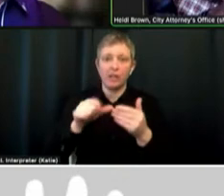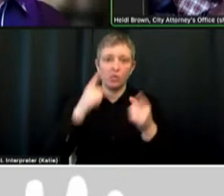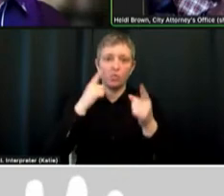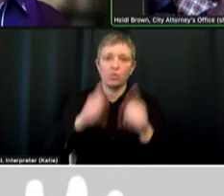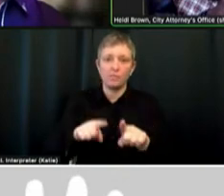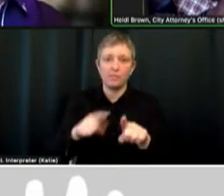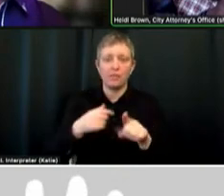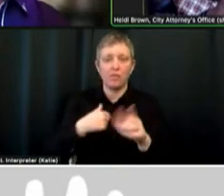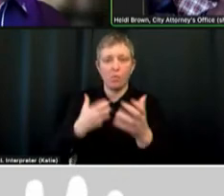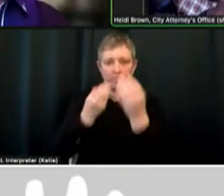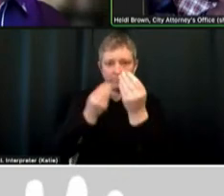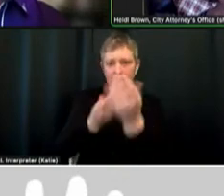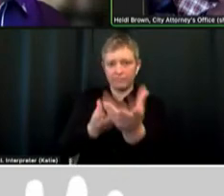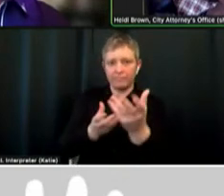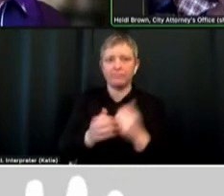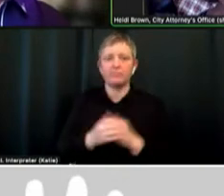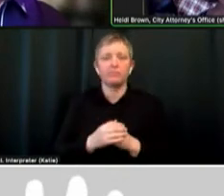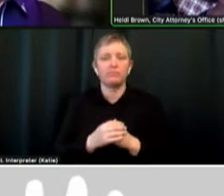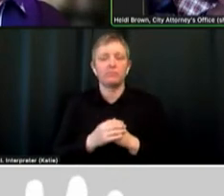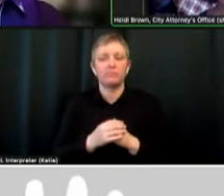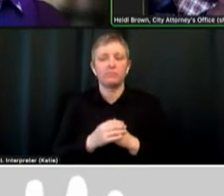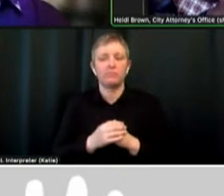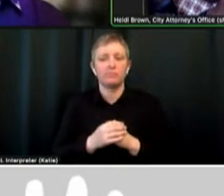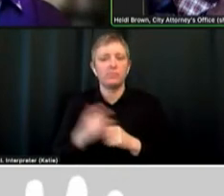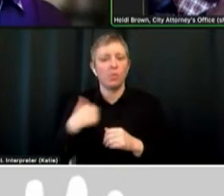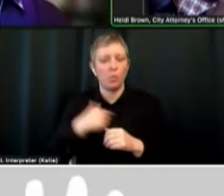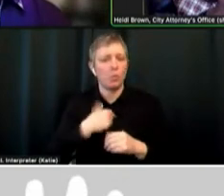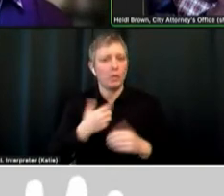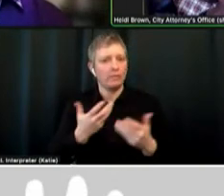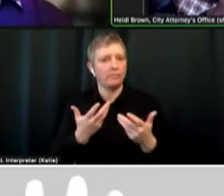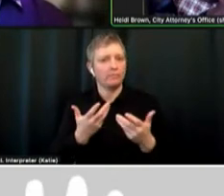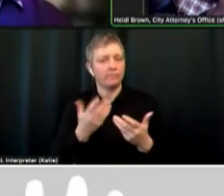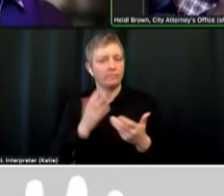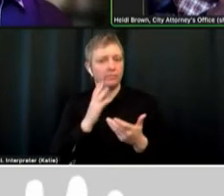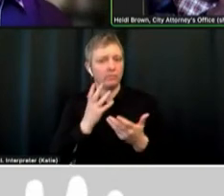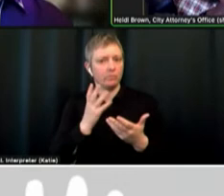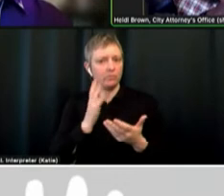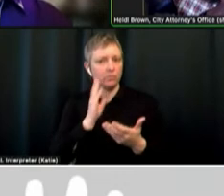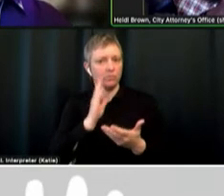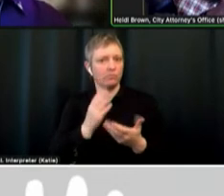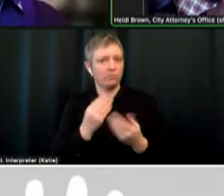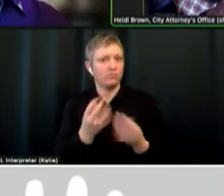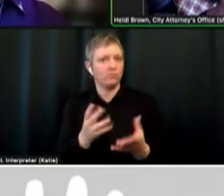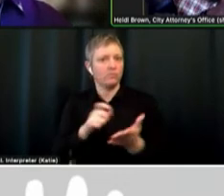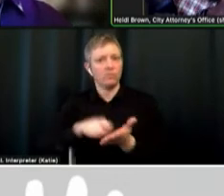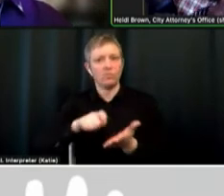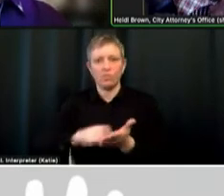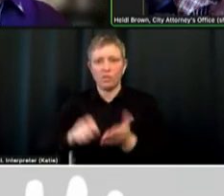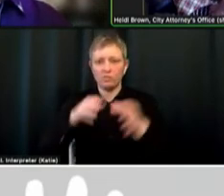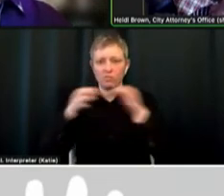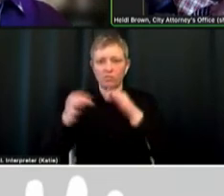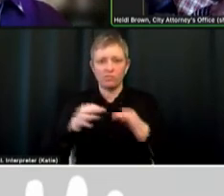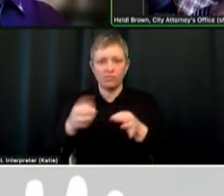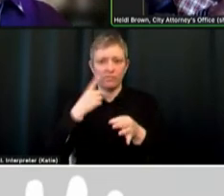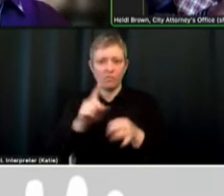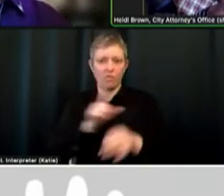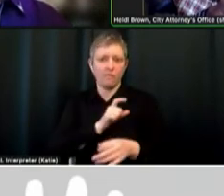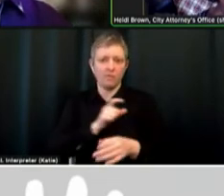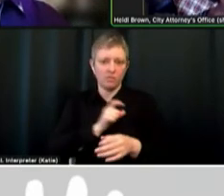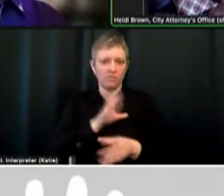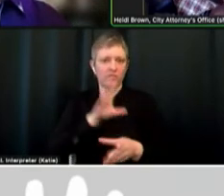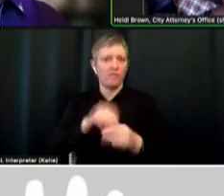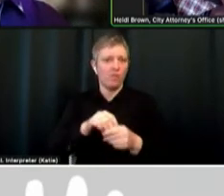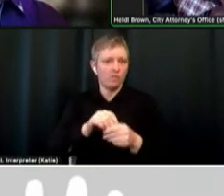written instructions that are given when interviewing an officer for use of deadly force or death in custody, and